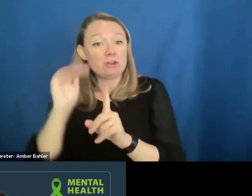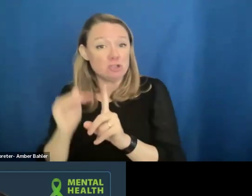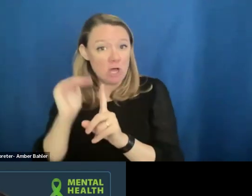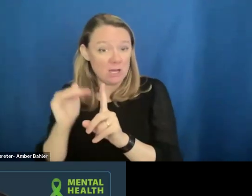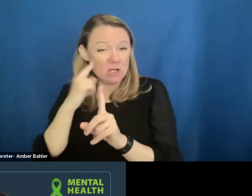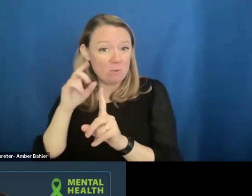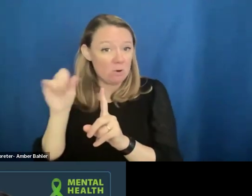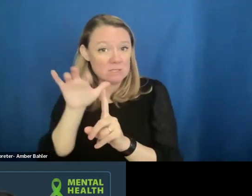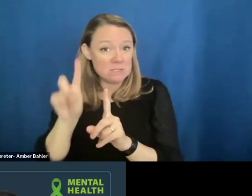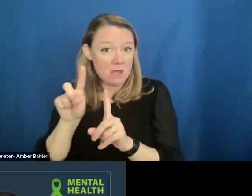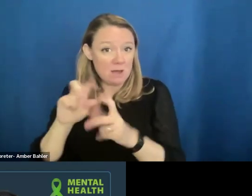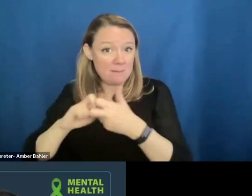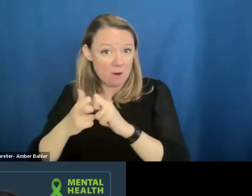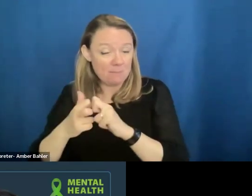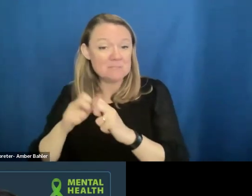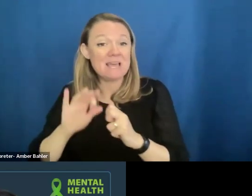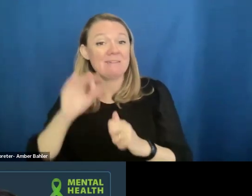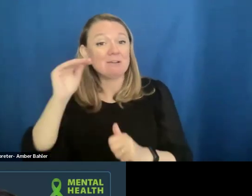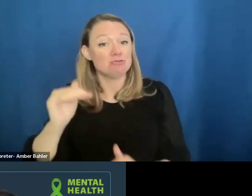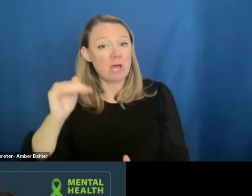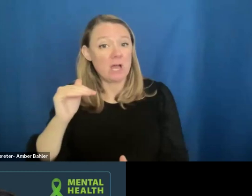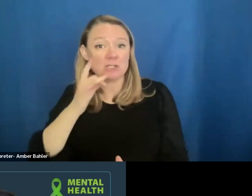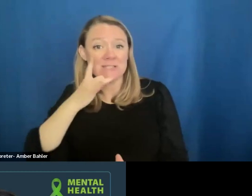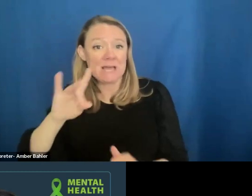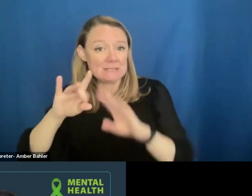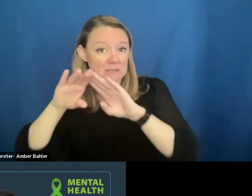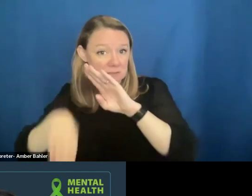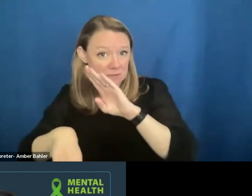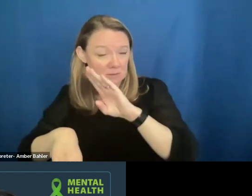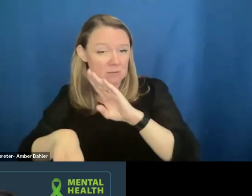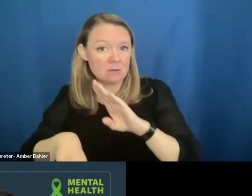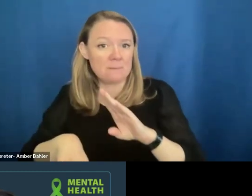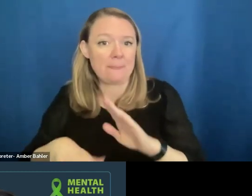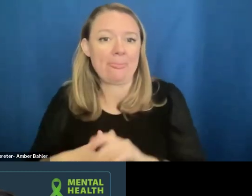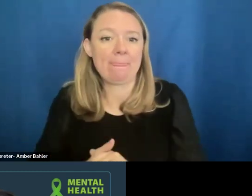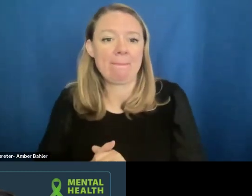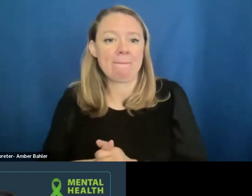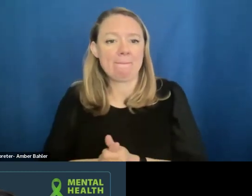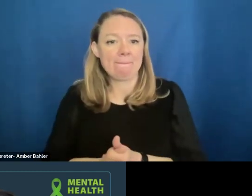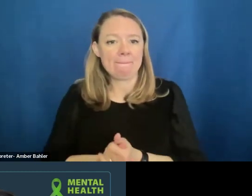years old. And I think you're right, Dylan. I don't think we did talk about that in the panel.